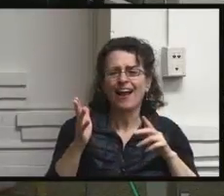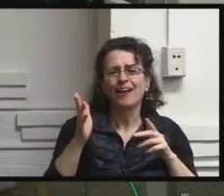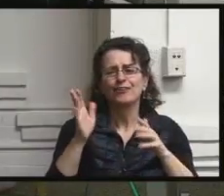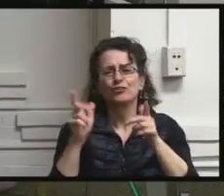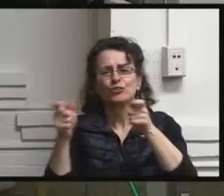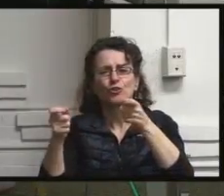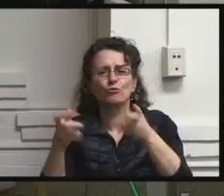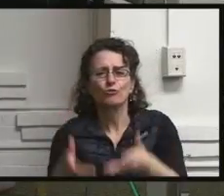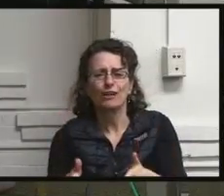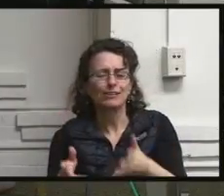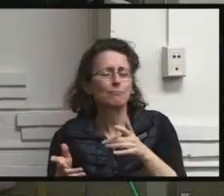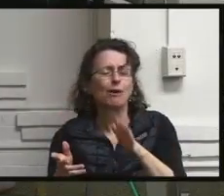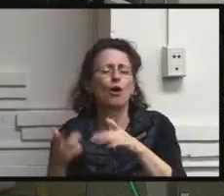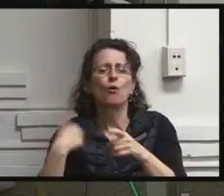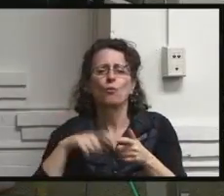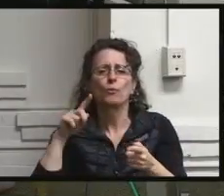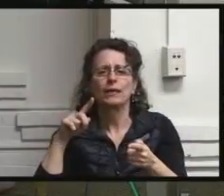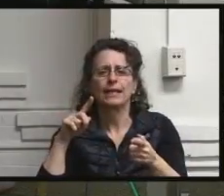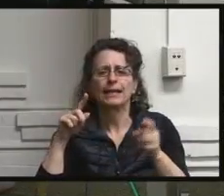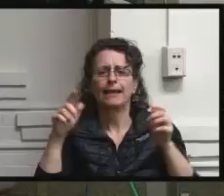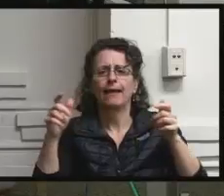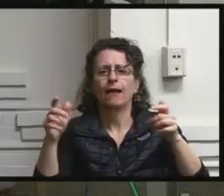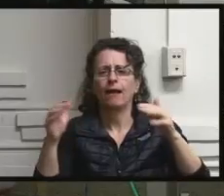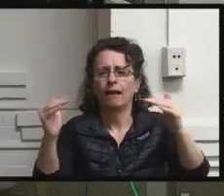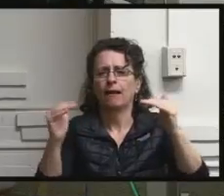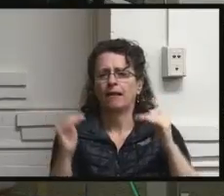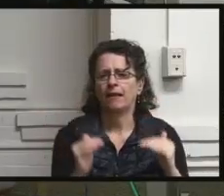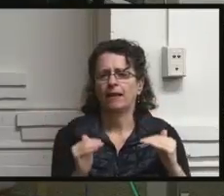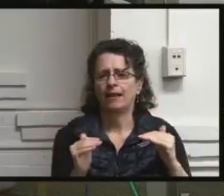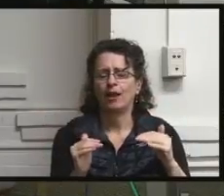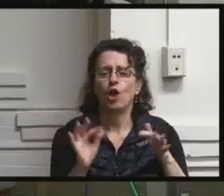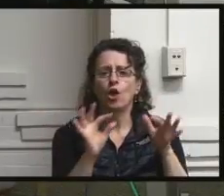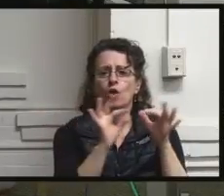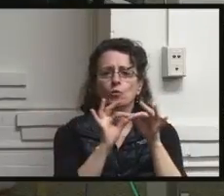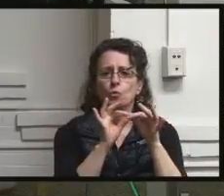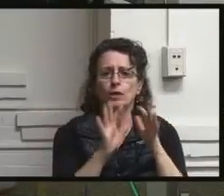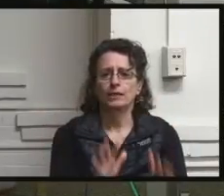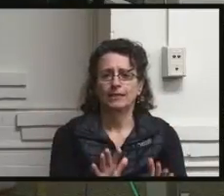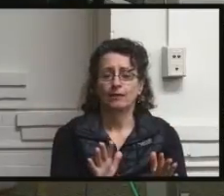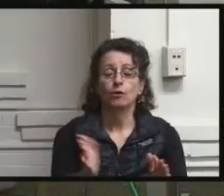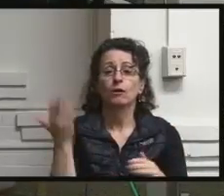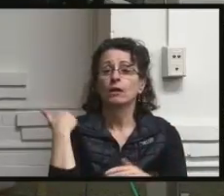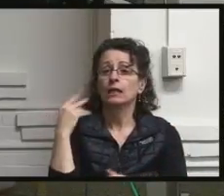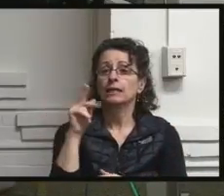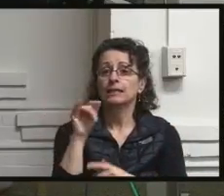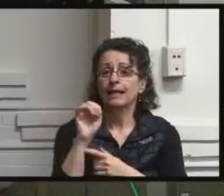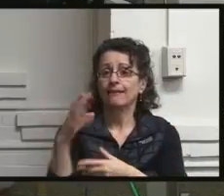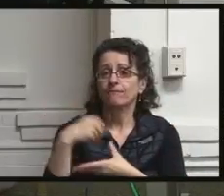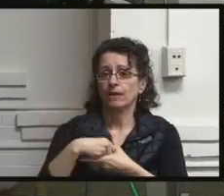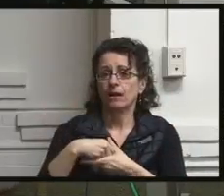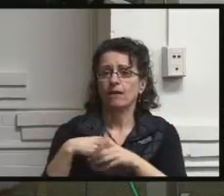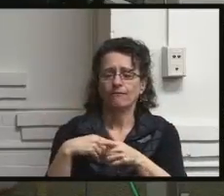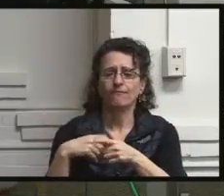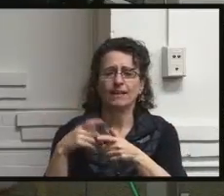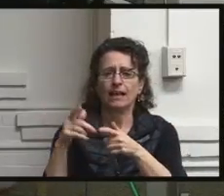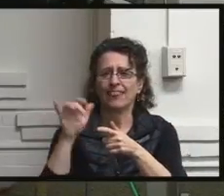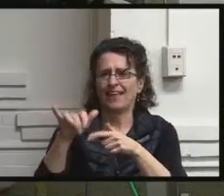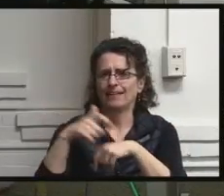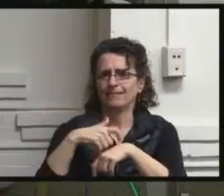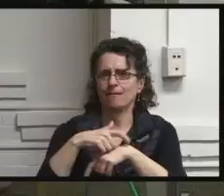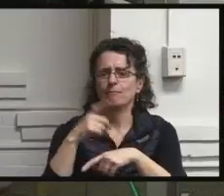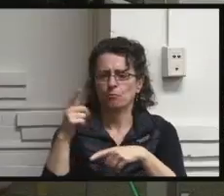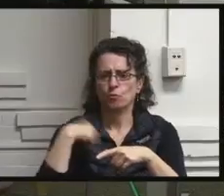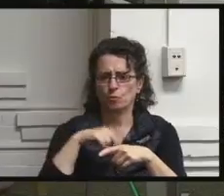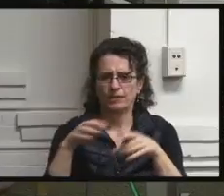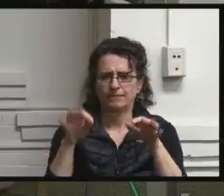changed to make it a coordinator position. I believe that's when Kate was on the board. And